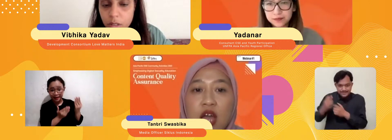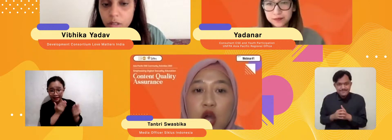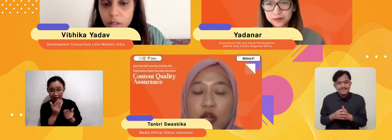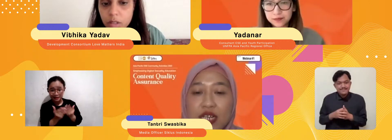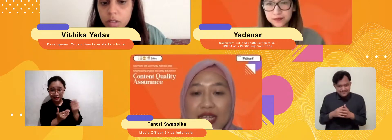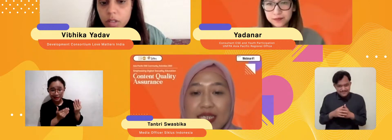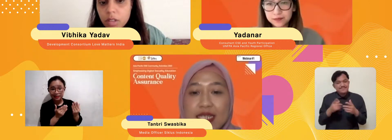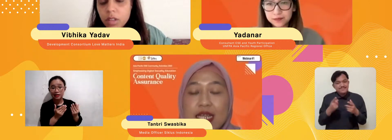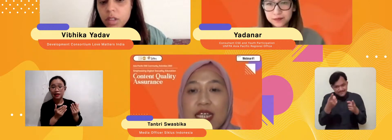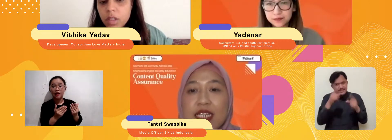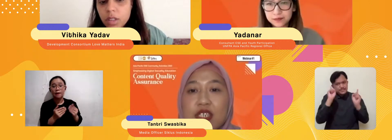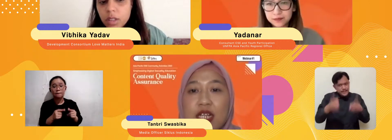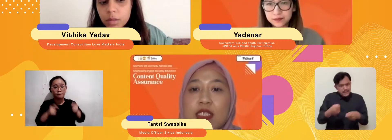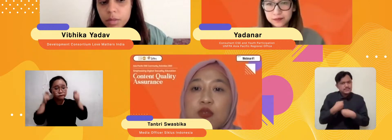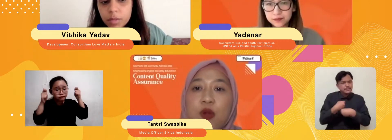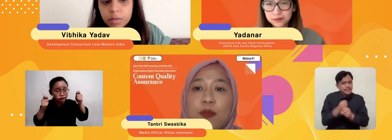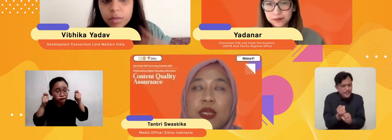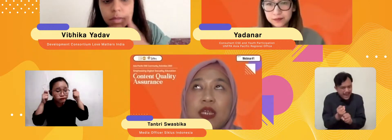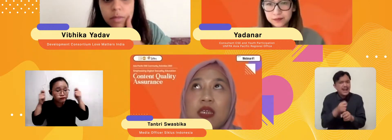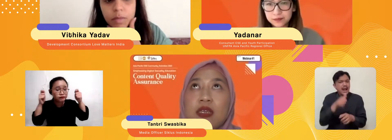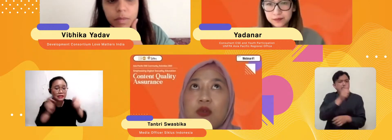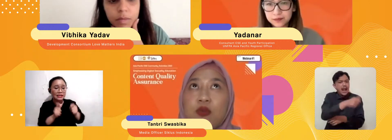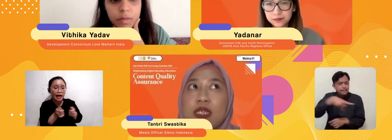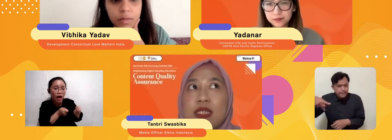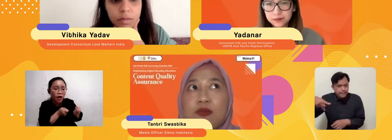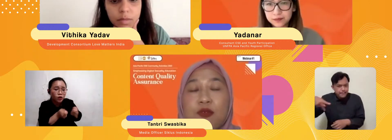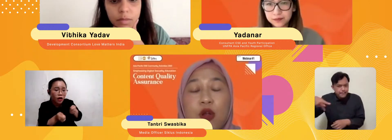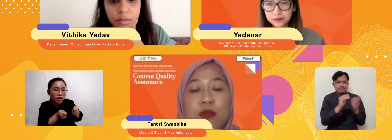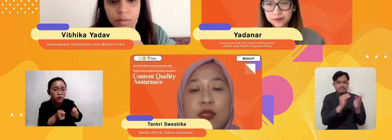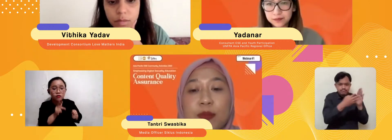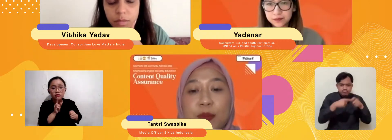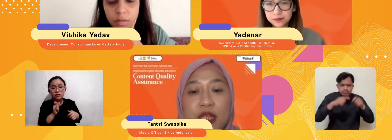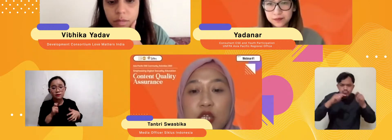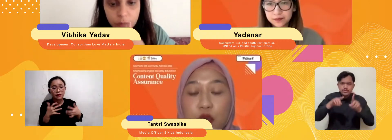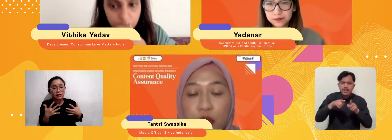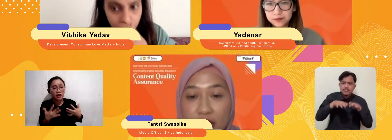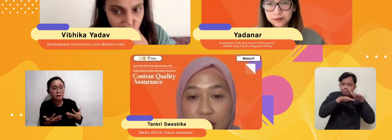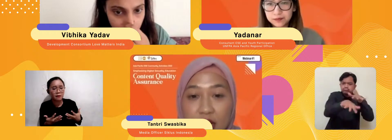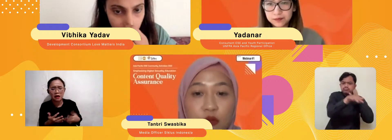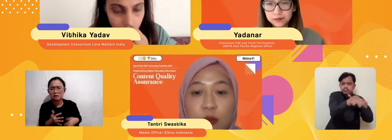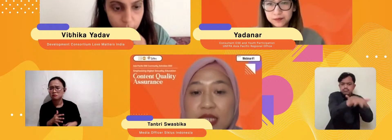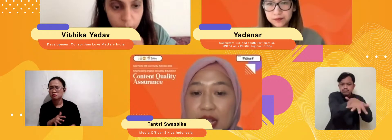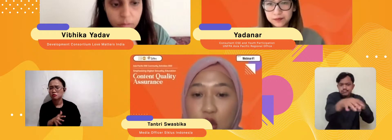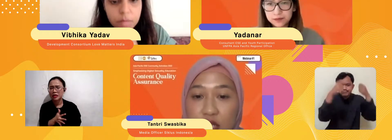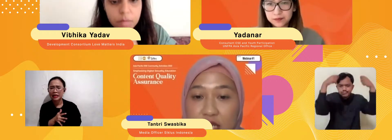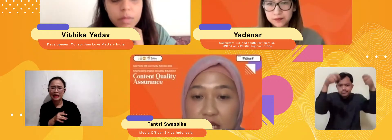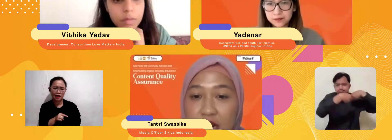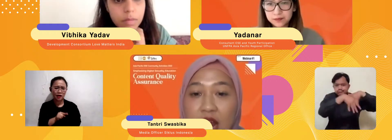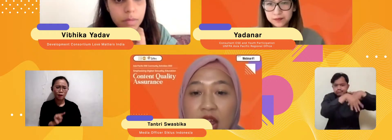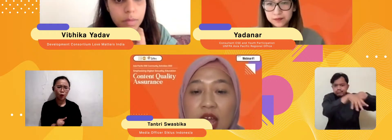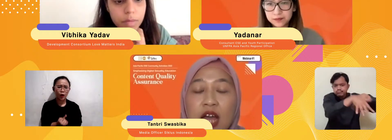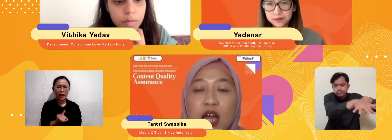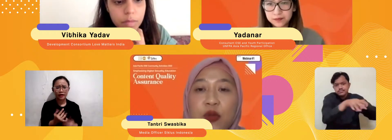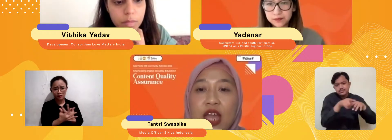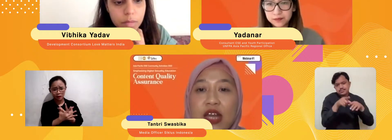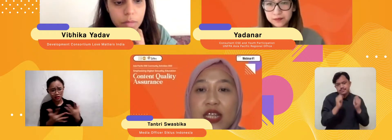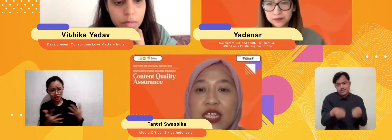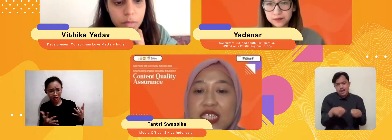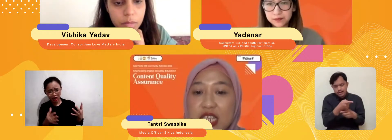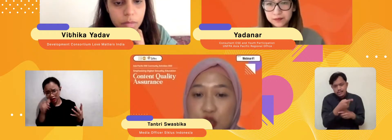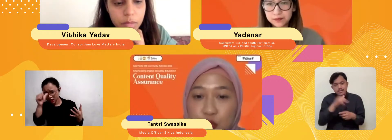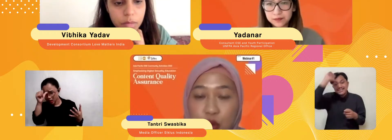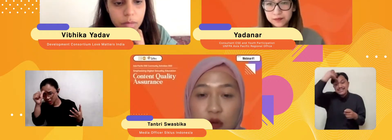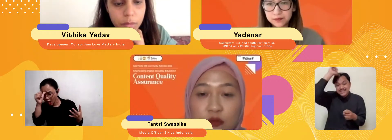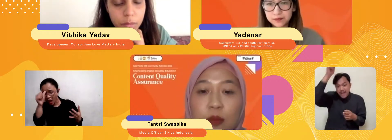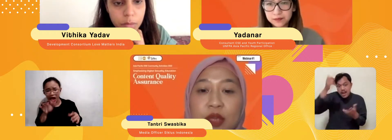you organize. Is there any challenges from from the people in your region, from the stakeholder regarding